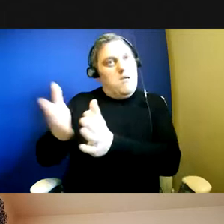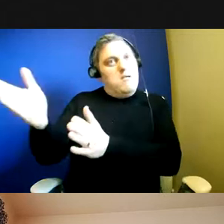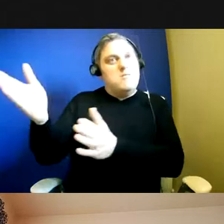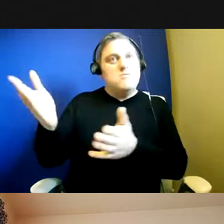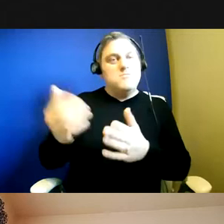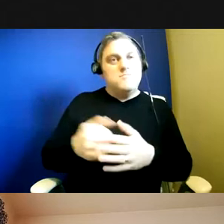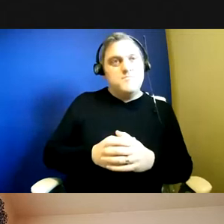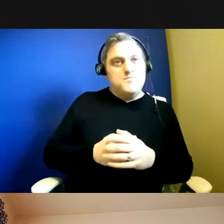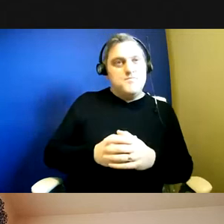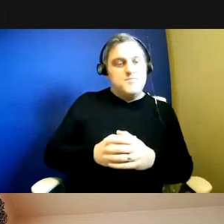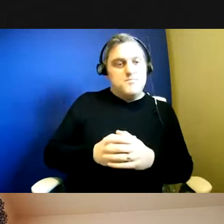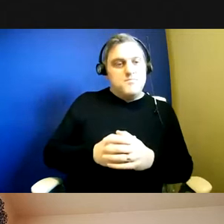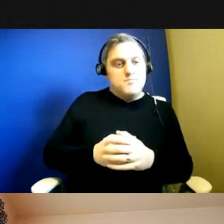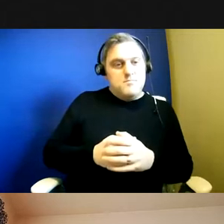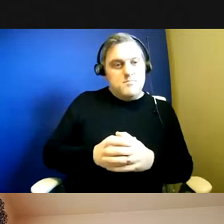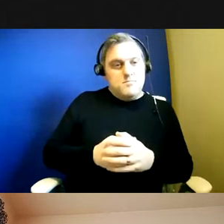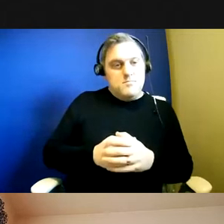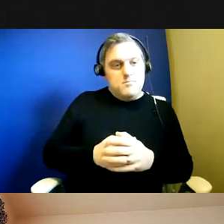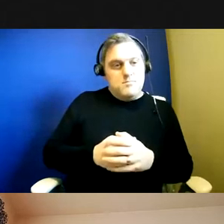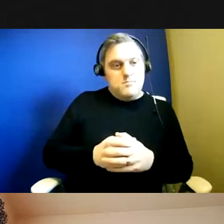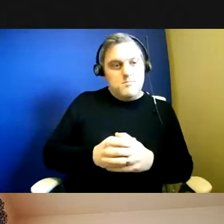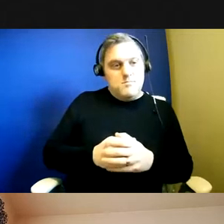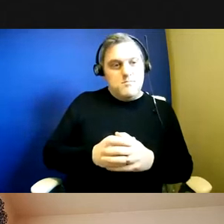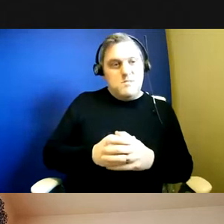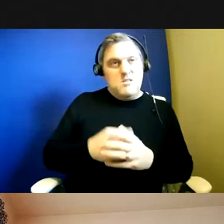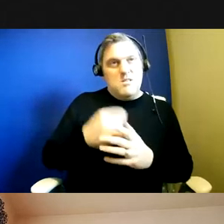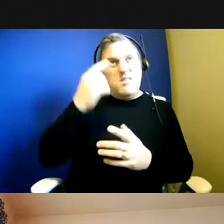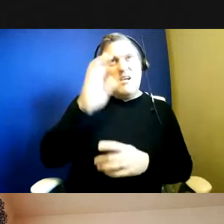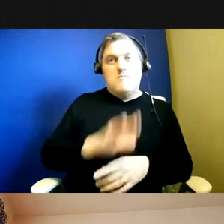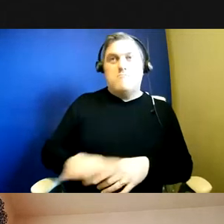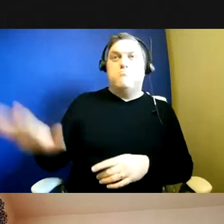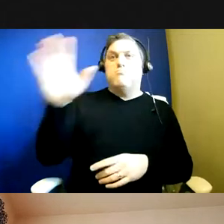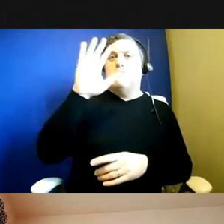the other thing to think about is that across Derbyshire,